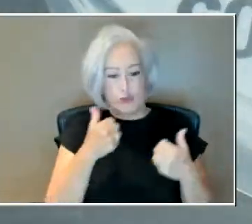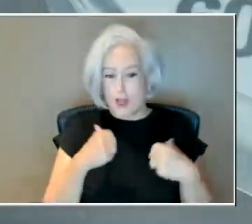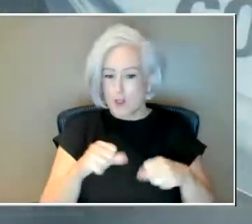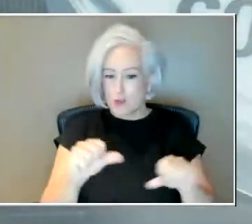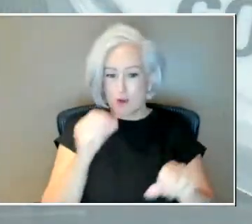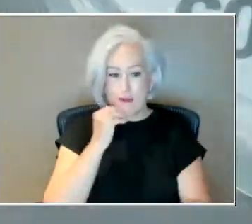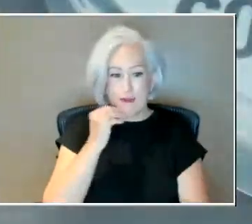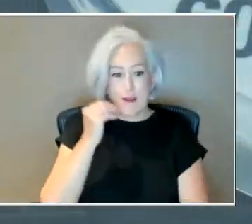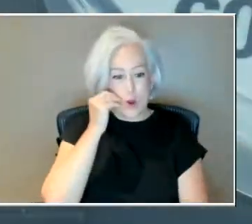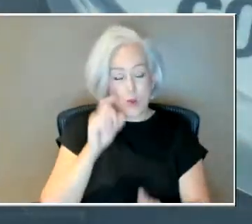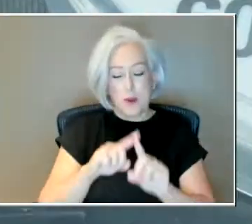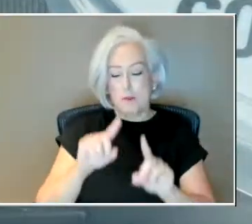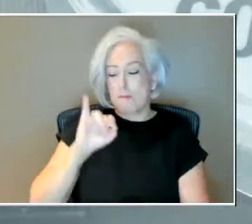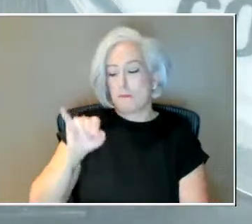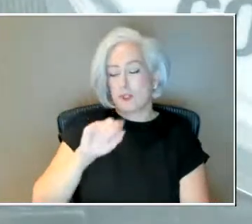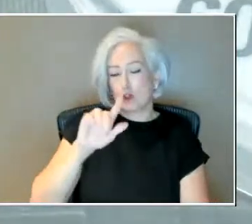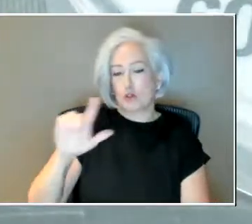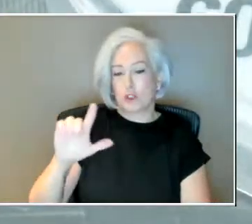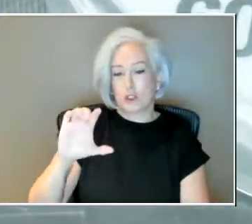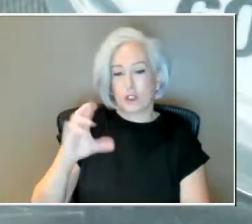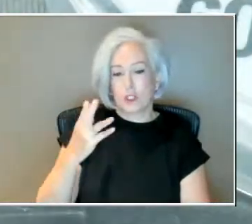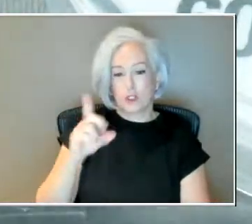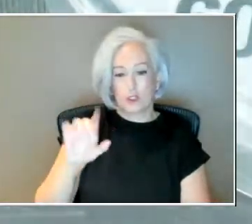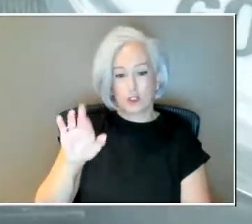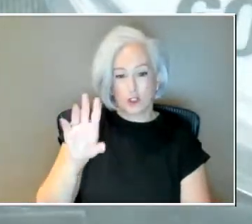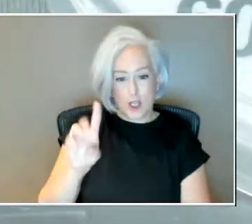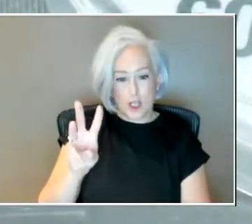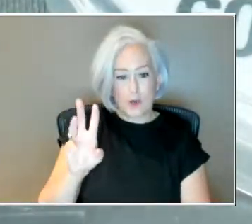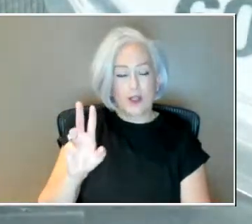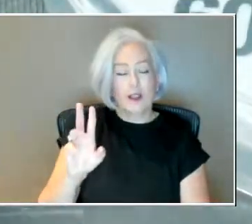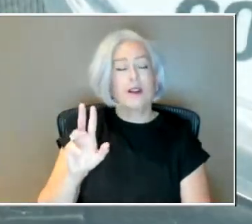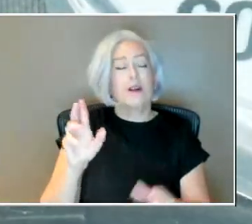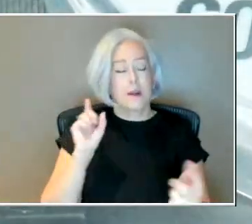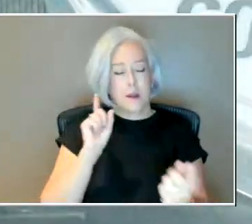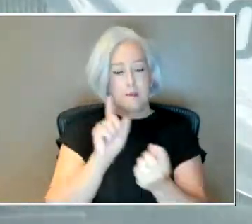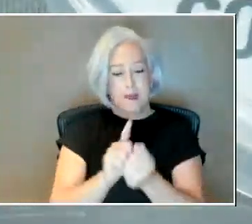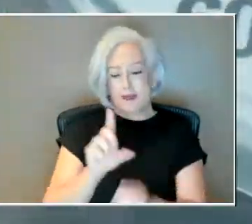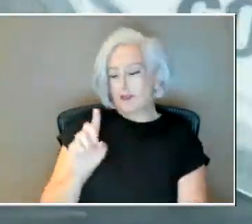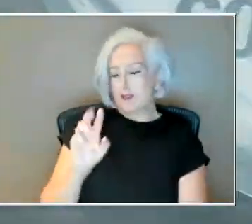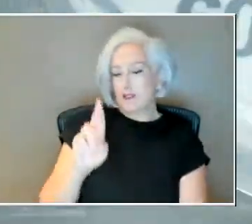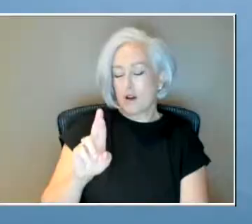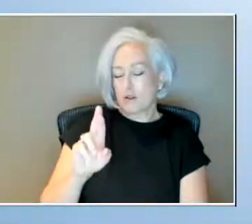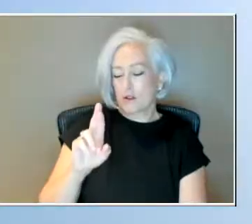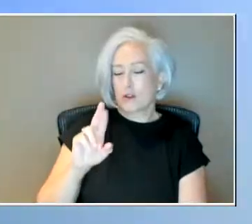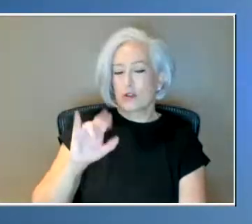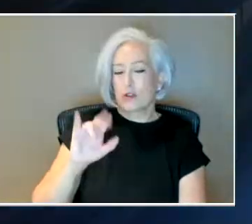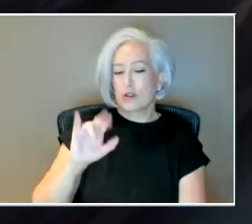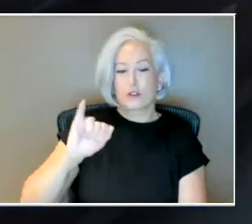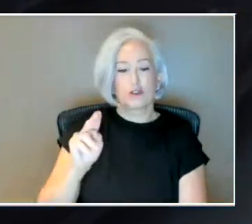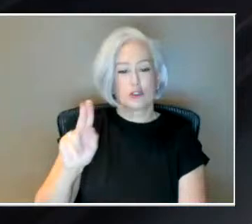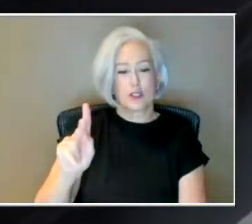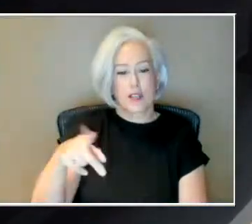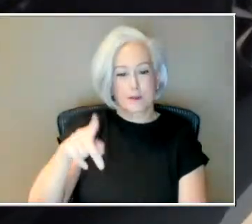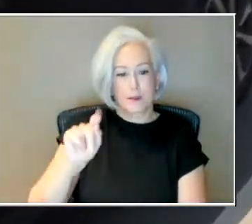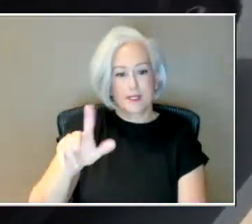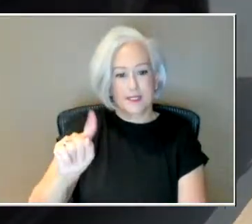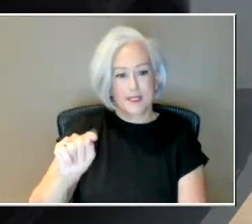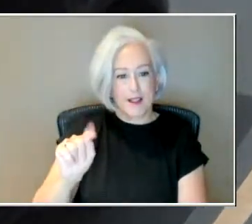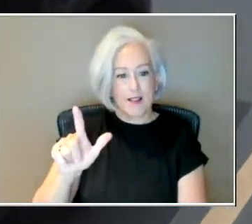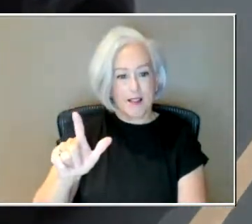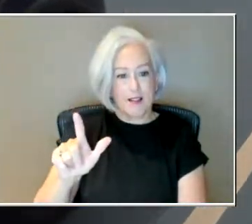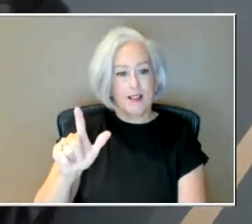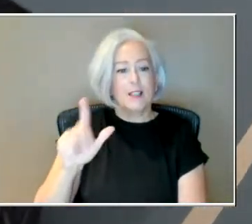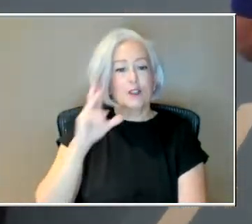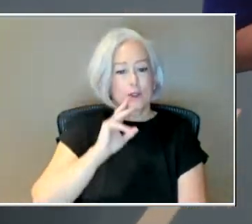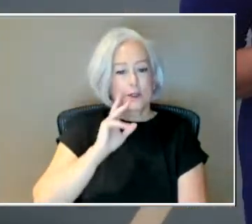with emergency medicine physician Janak Patel to experience that heat. The outdoor temperature is about what